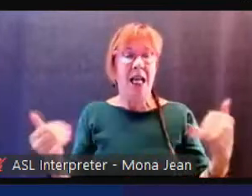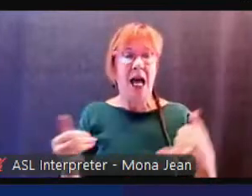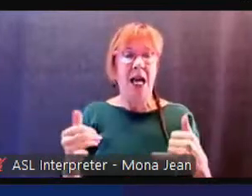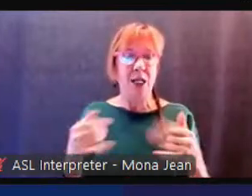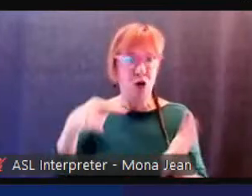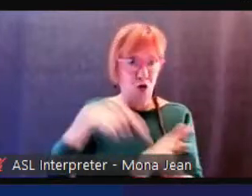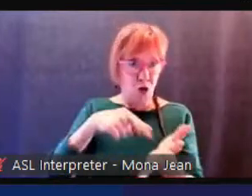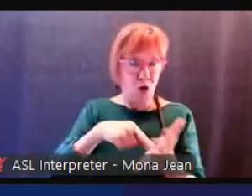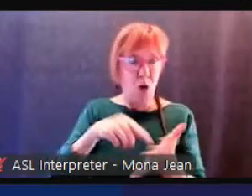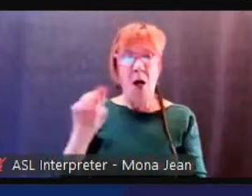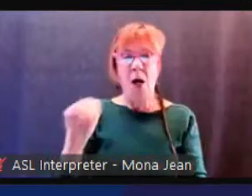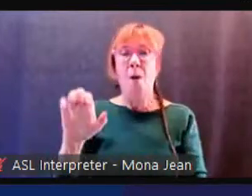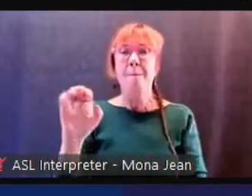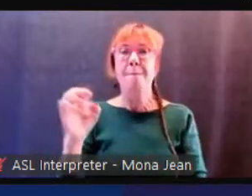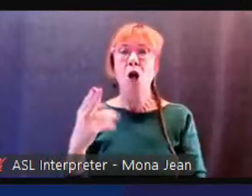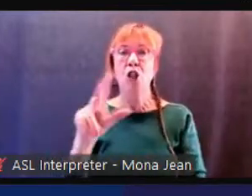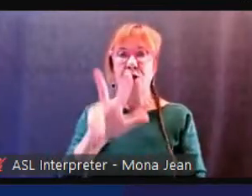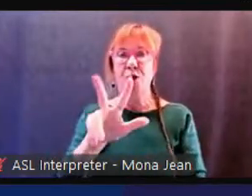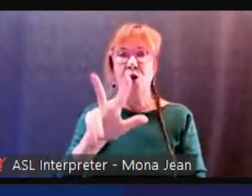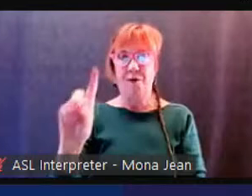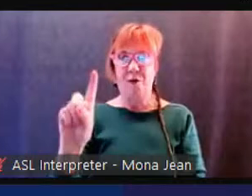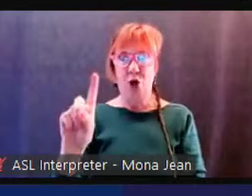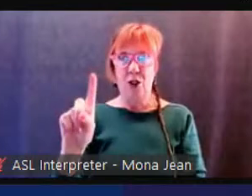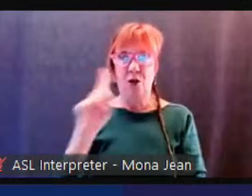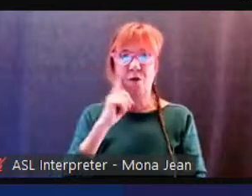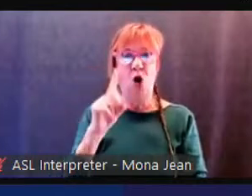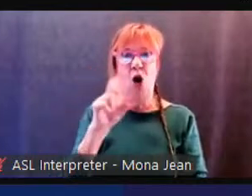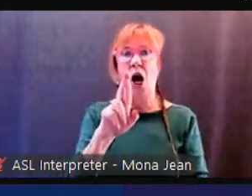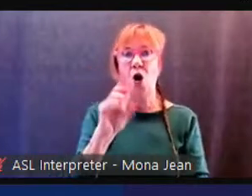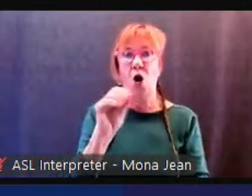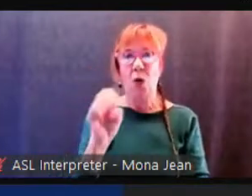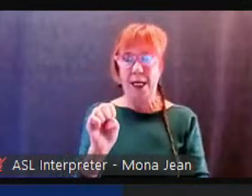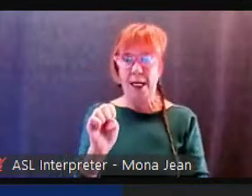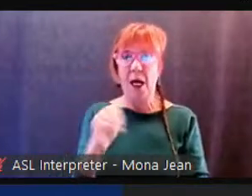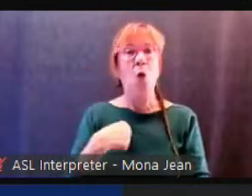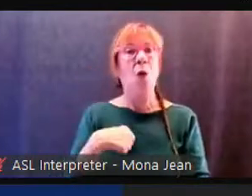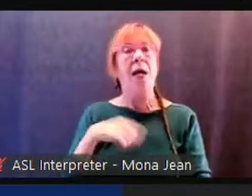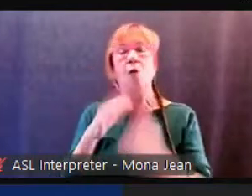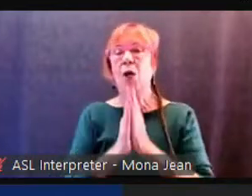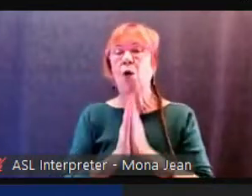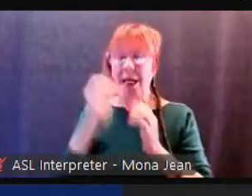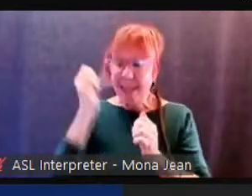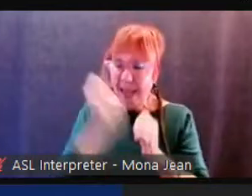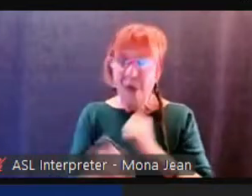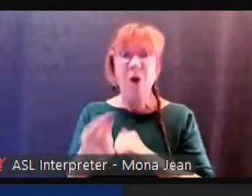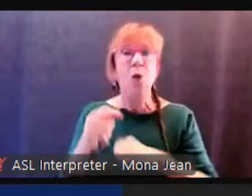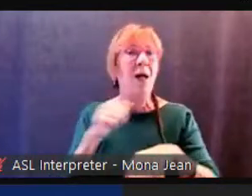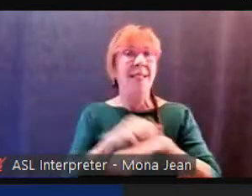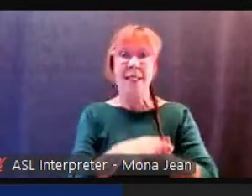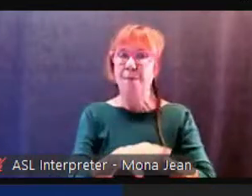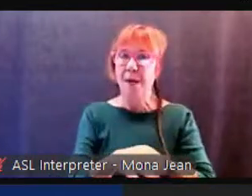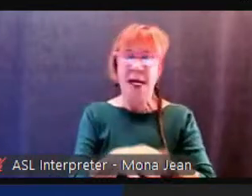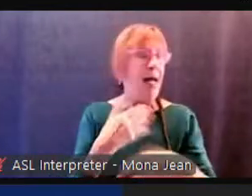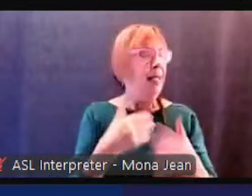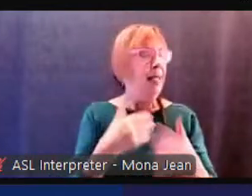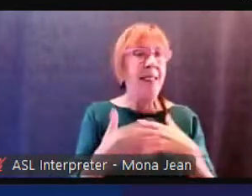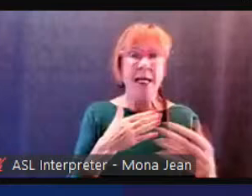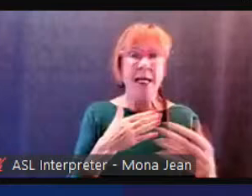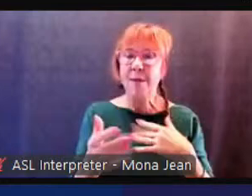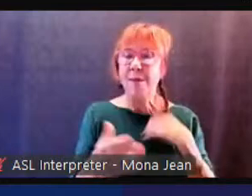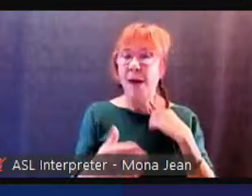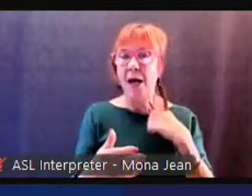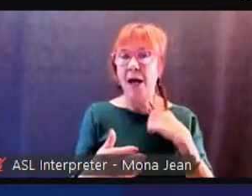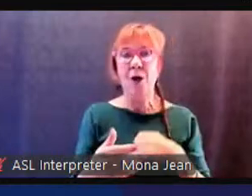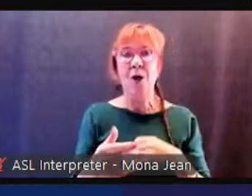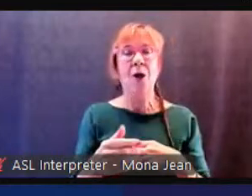your ROE in. We do request that everyone submit an ROE, regardless whether you're going to either have to submit an ROE